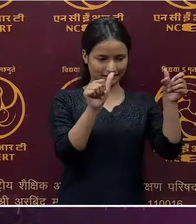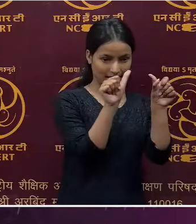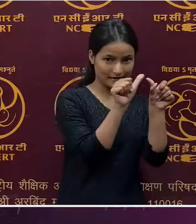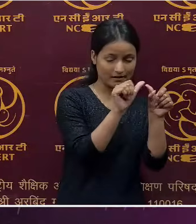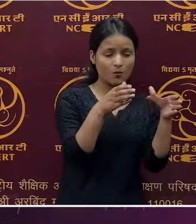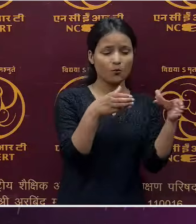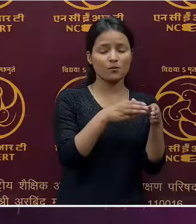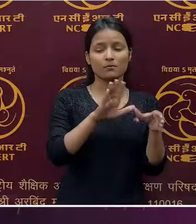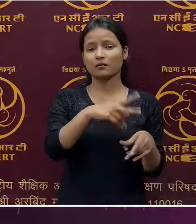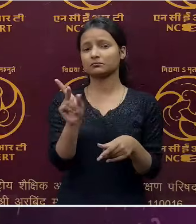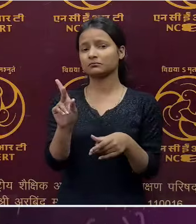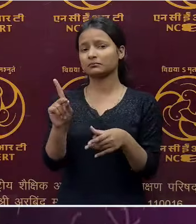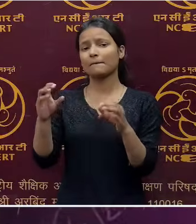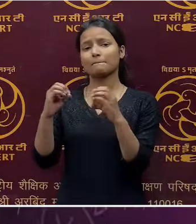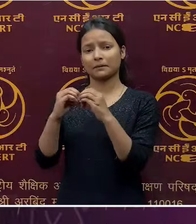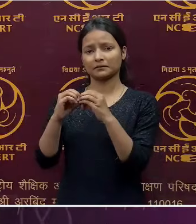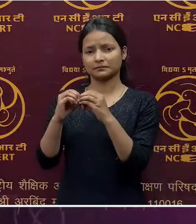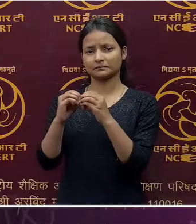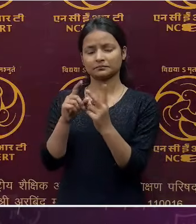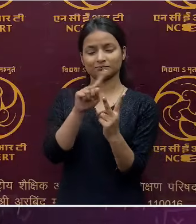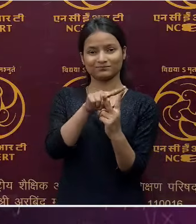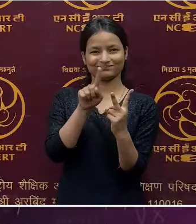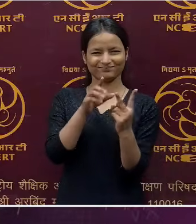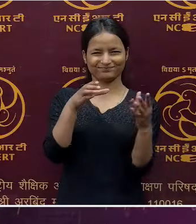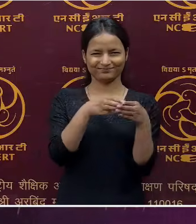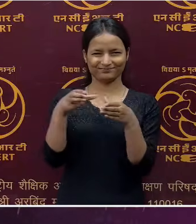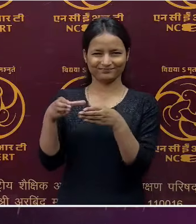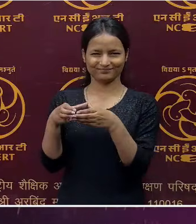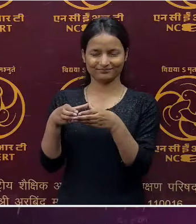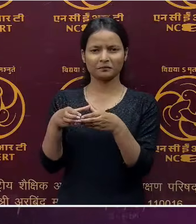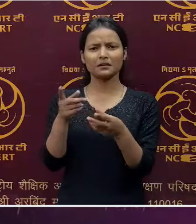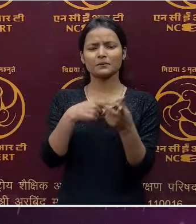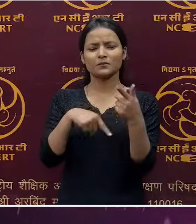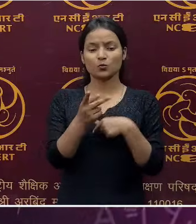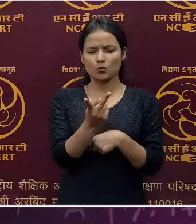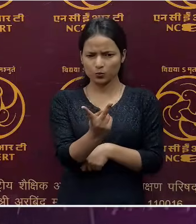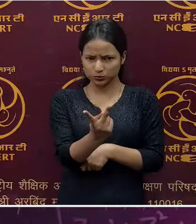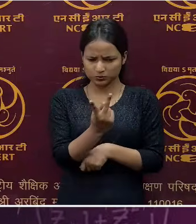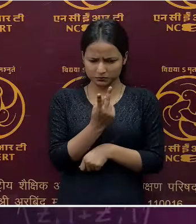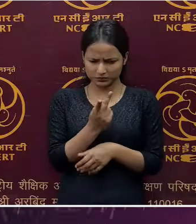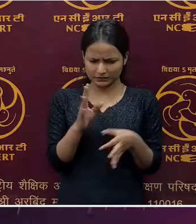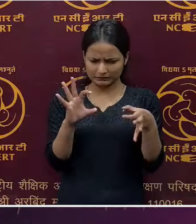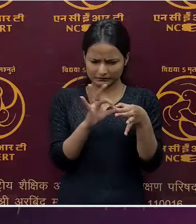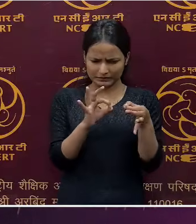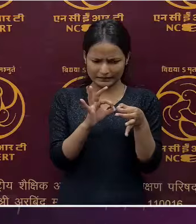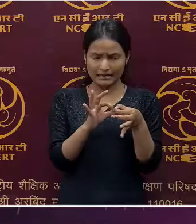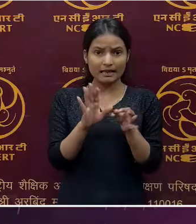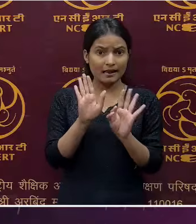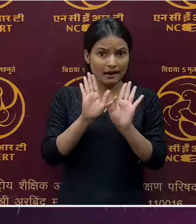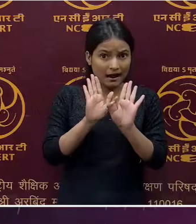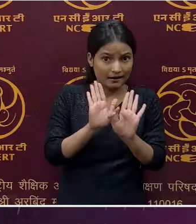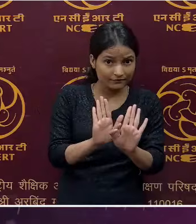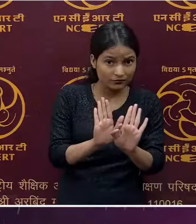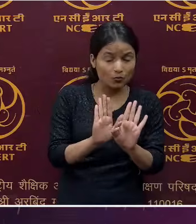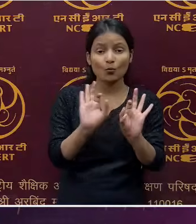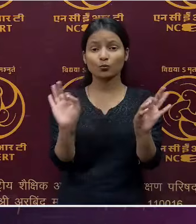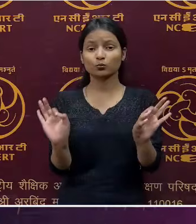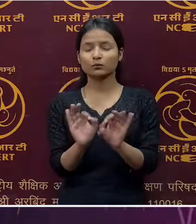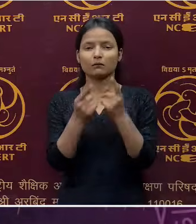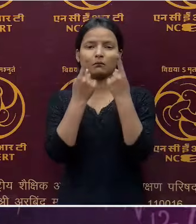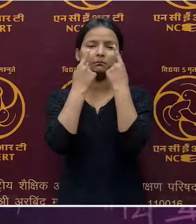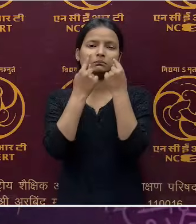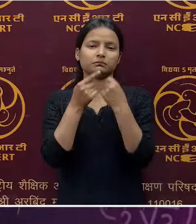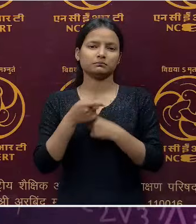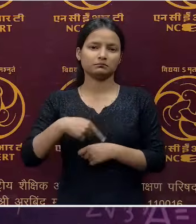Okay. So when we established the relation with set A to set B is called